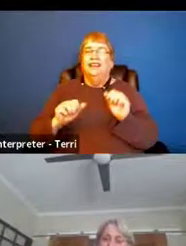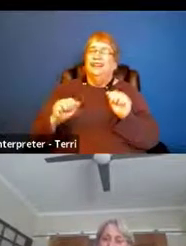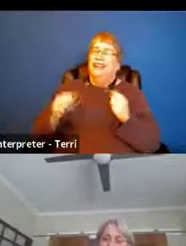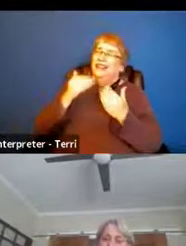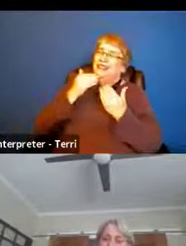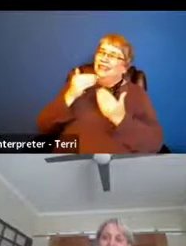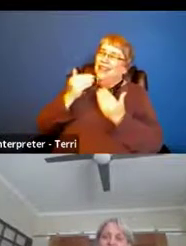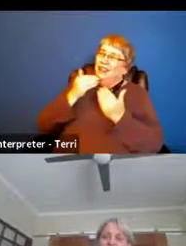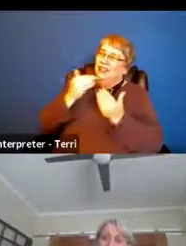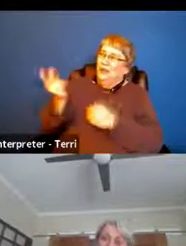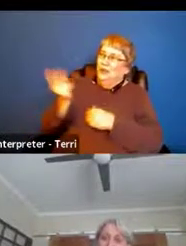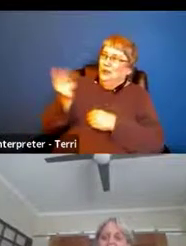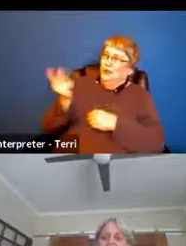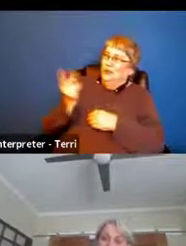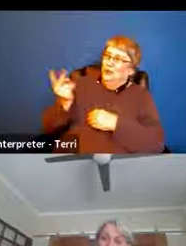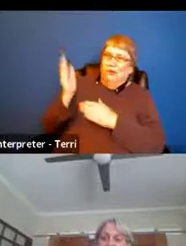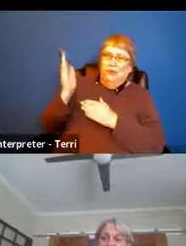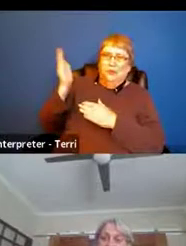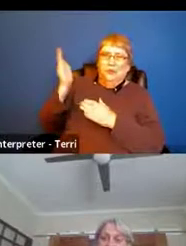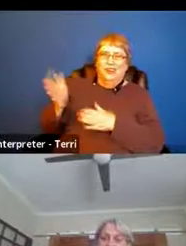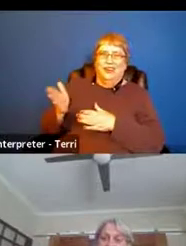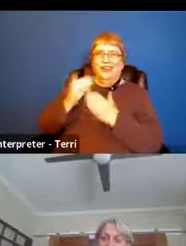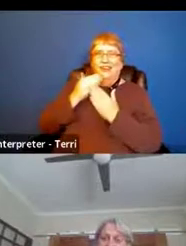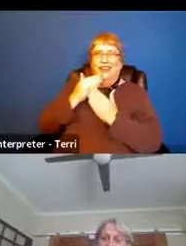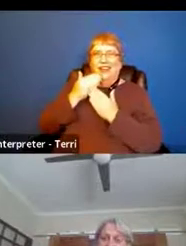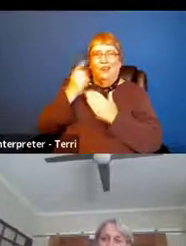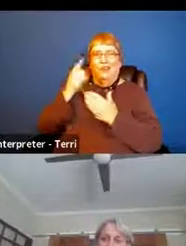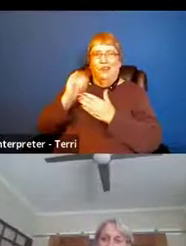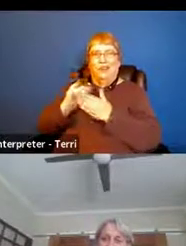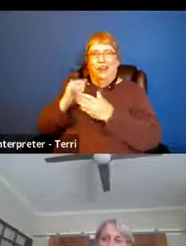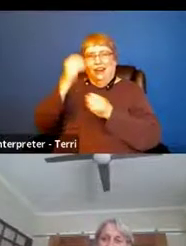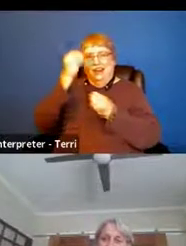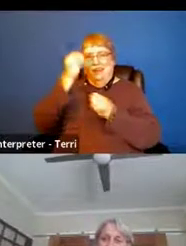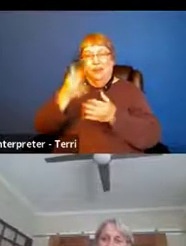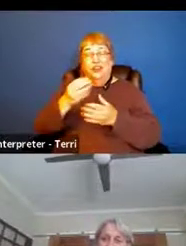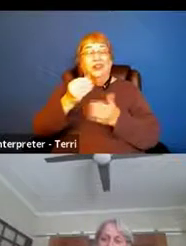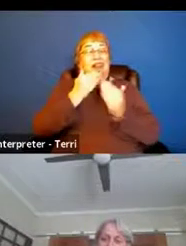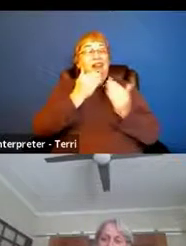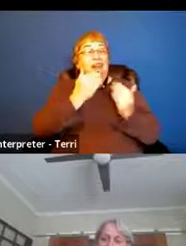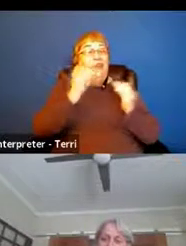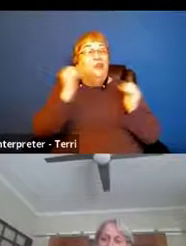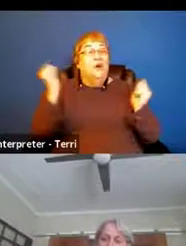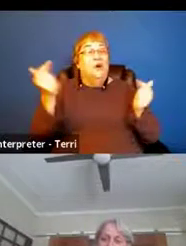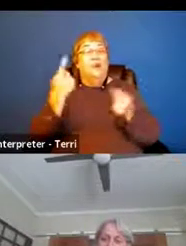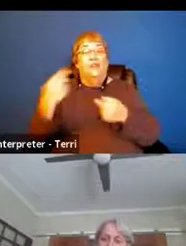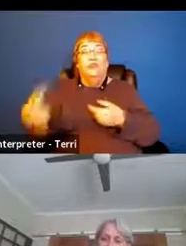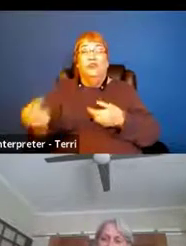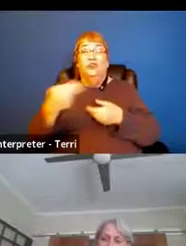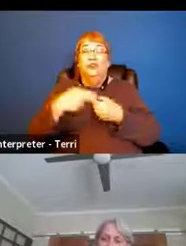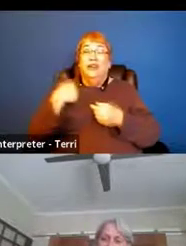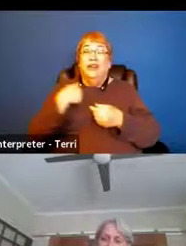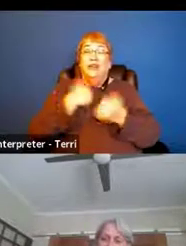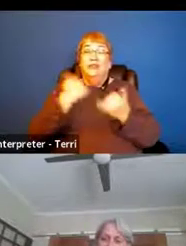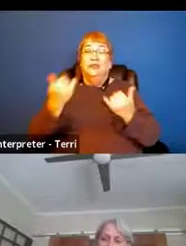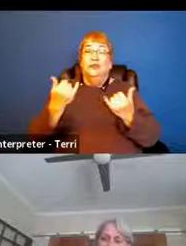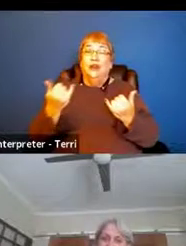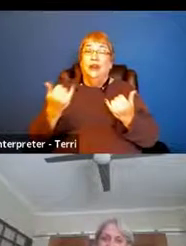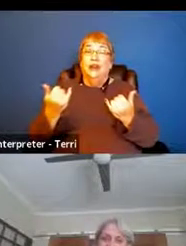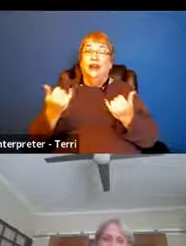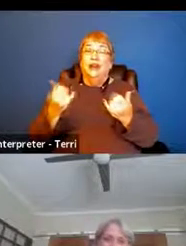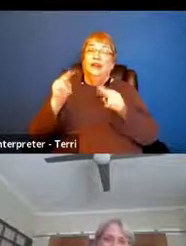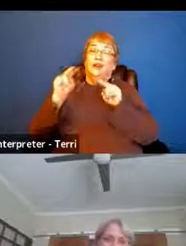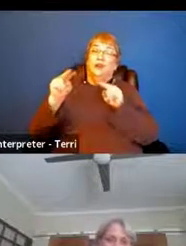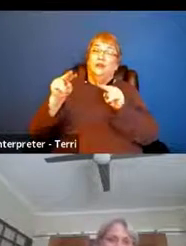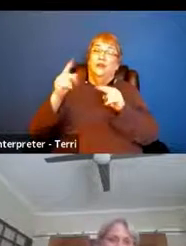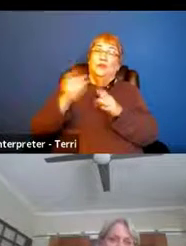We appreciate your time today and the information. And thanks to everybody else for joining us today, both for the main program and for